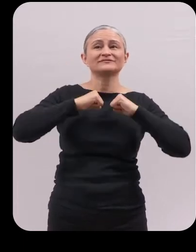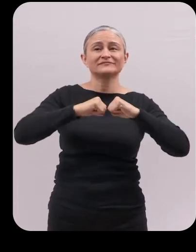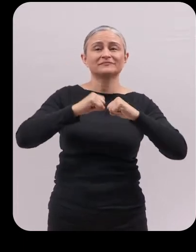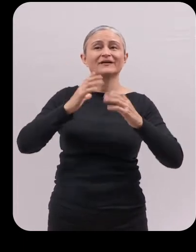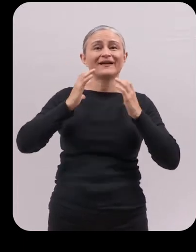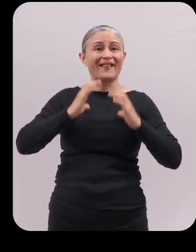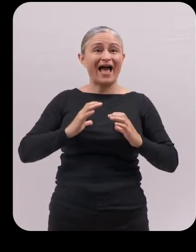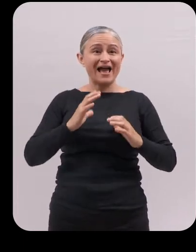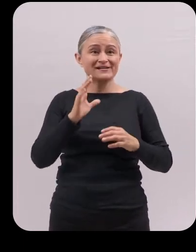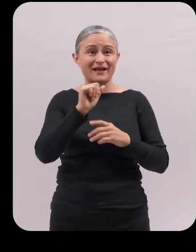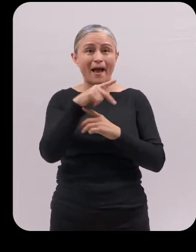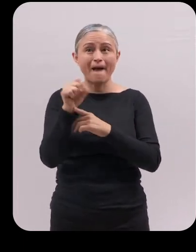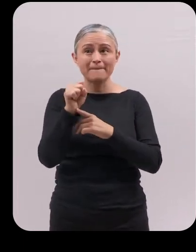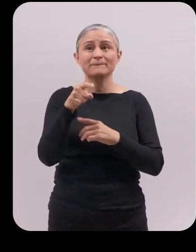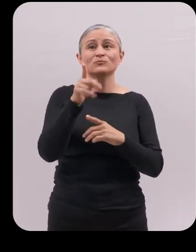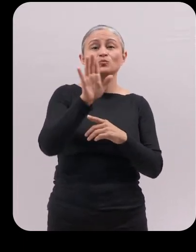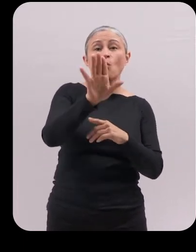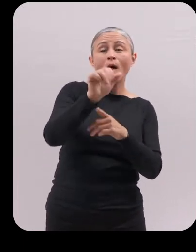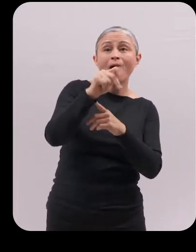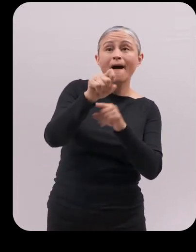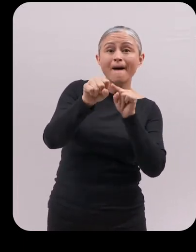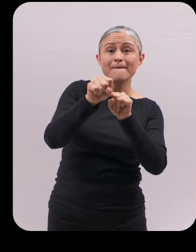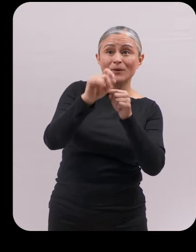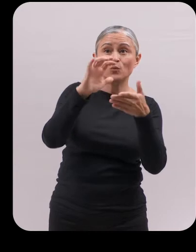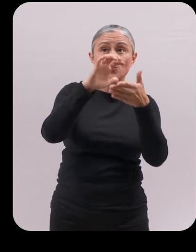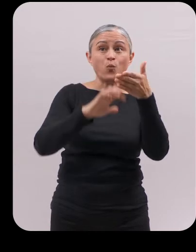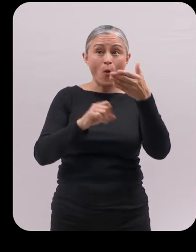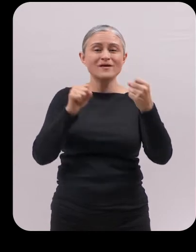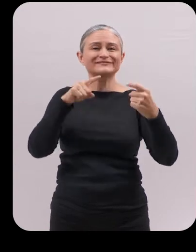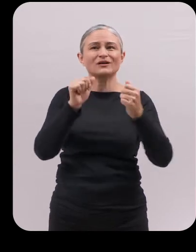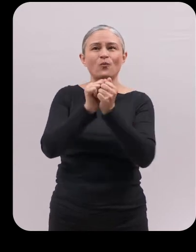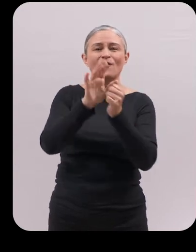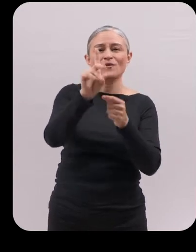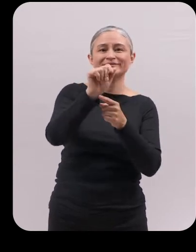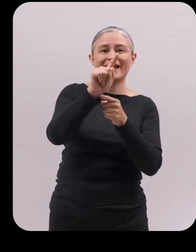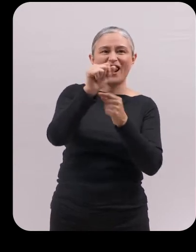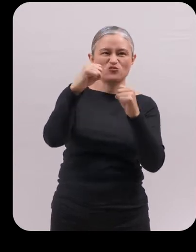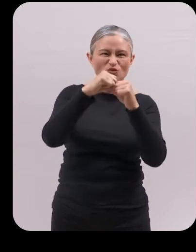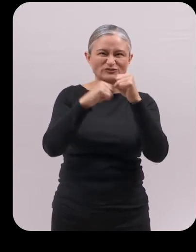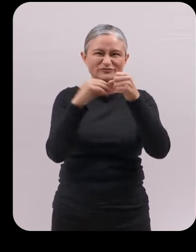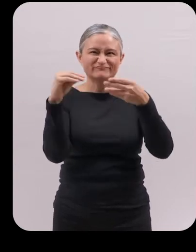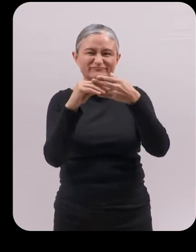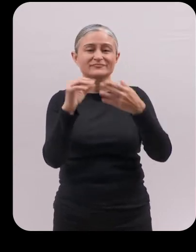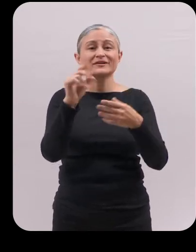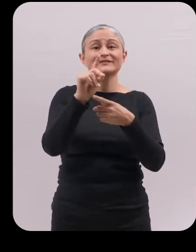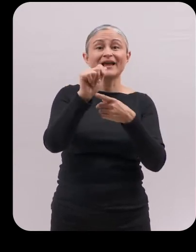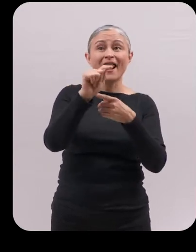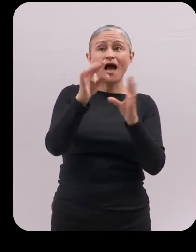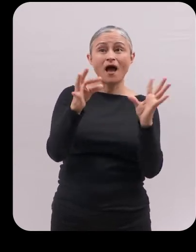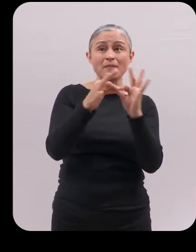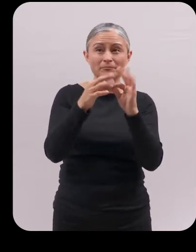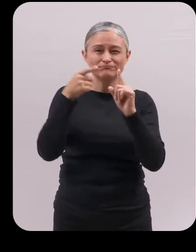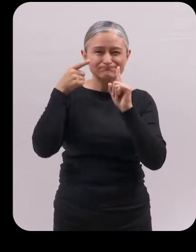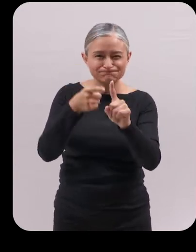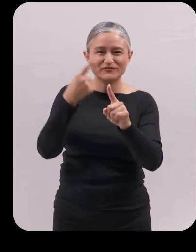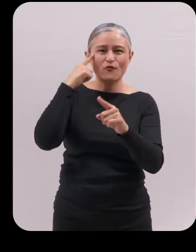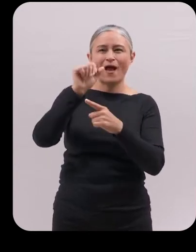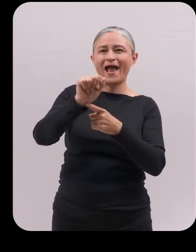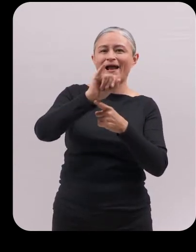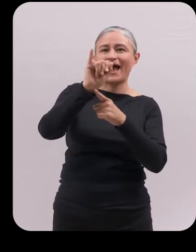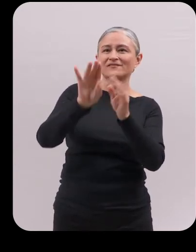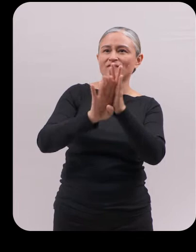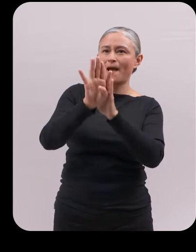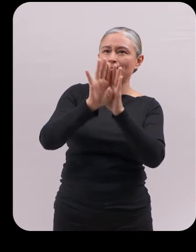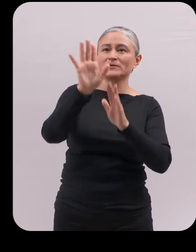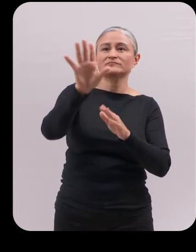keeping your app code in sync with your data structure. And Data Connect is built for AI development. With vector and function